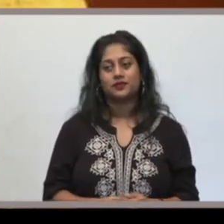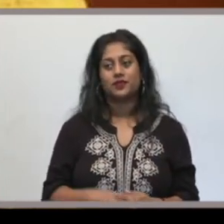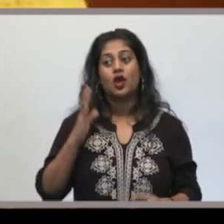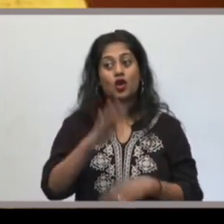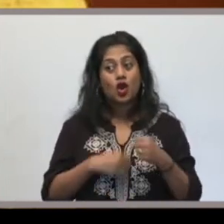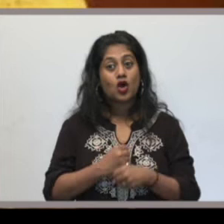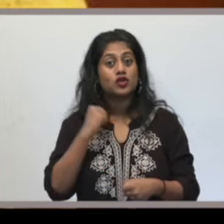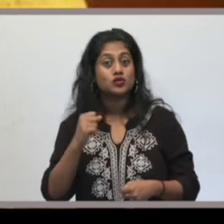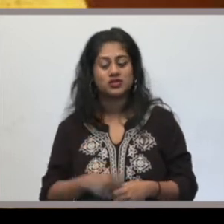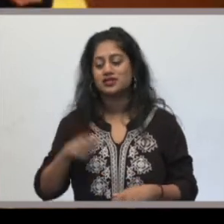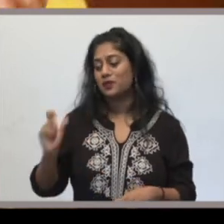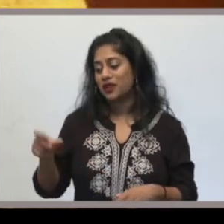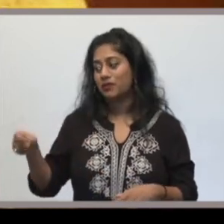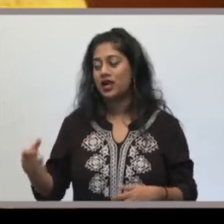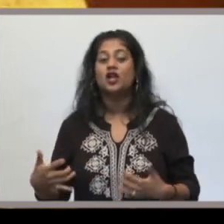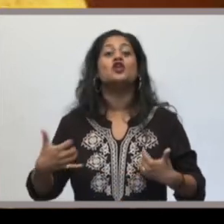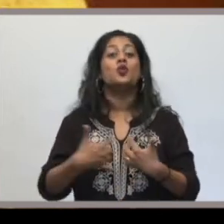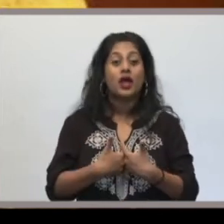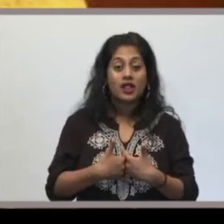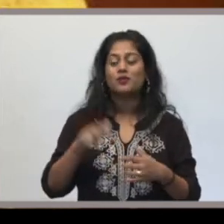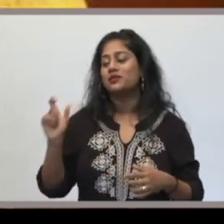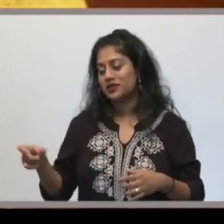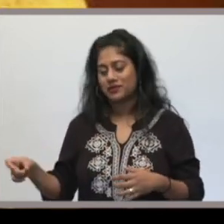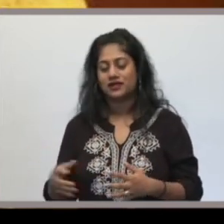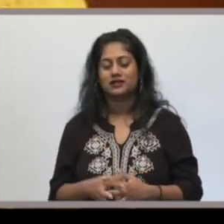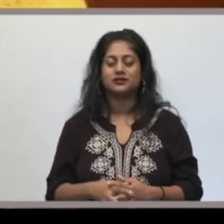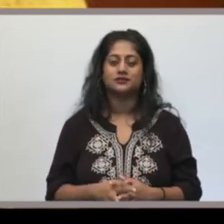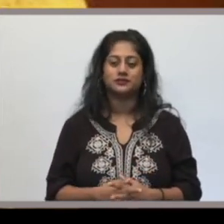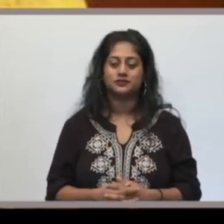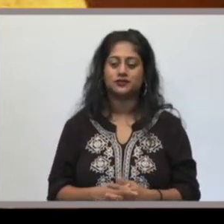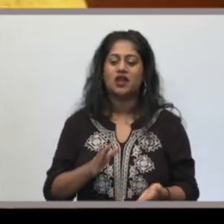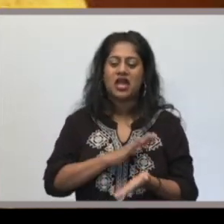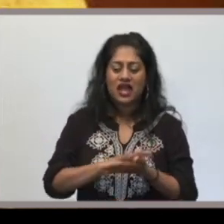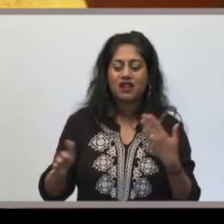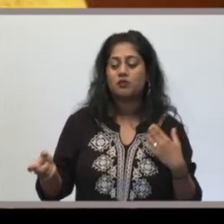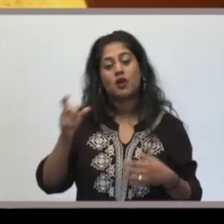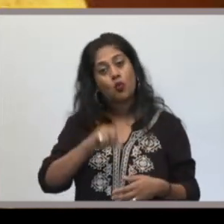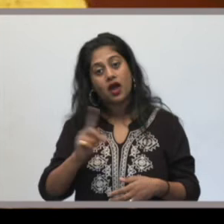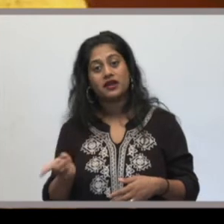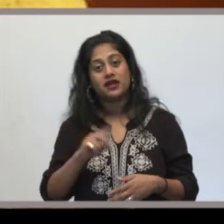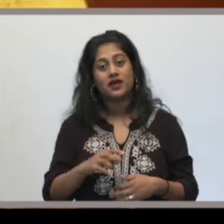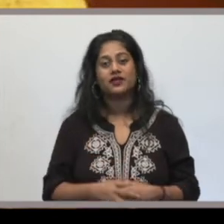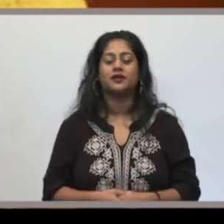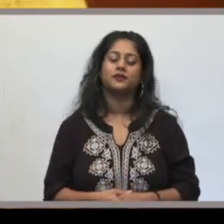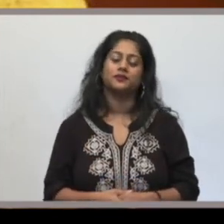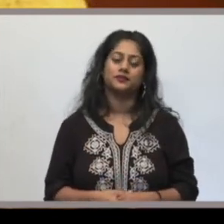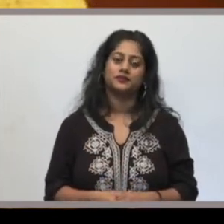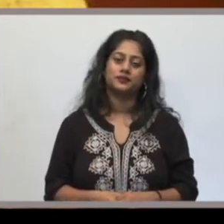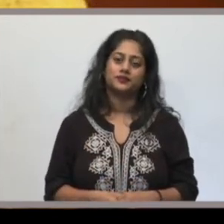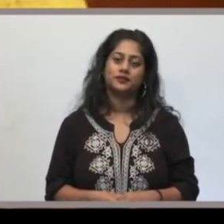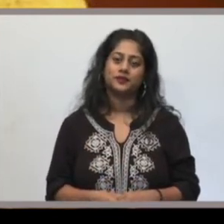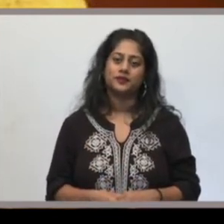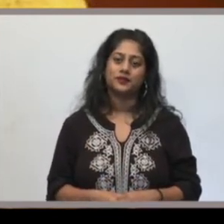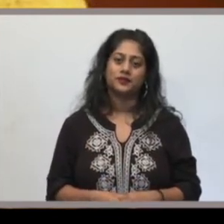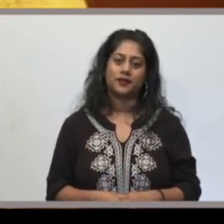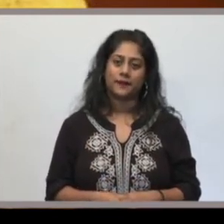His people. If you don't have anyone to comfort you and pray for you, you know, I want you to please call the prayer line on your